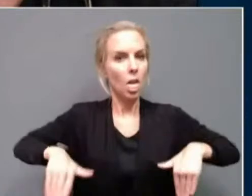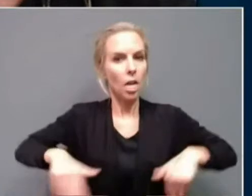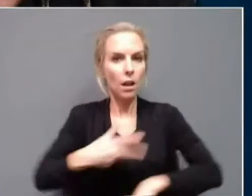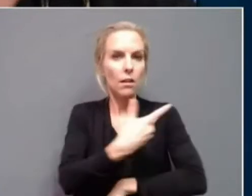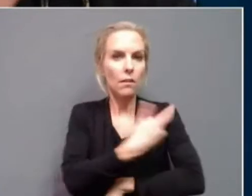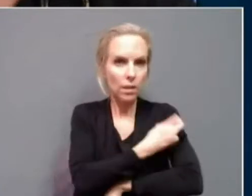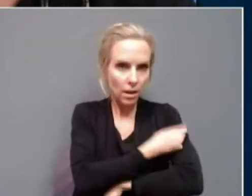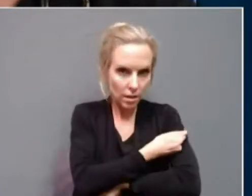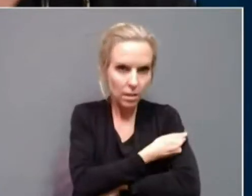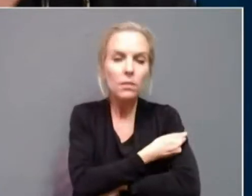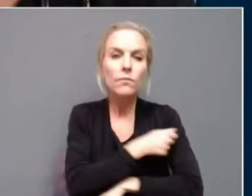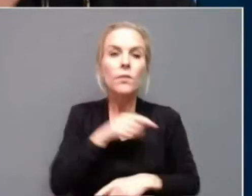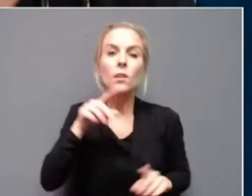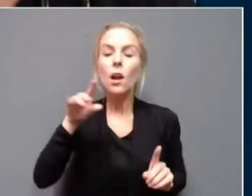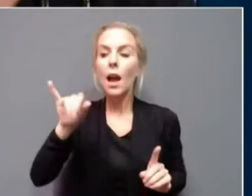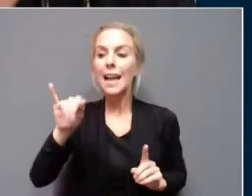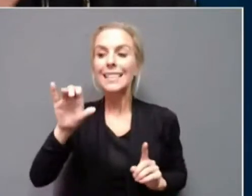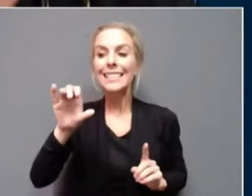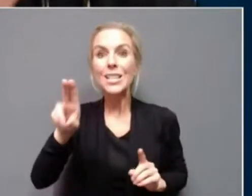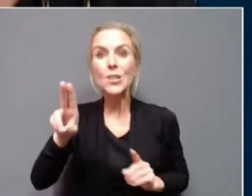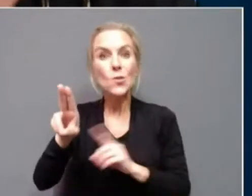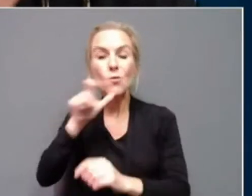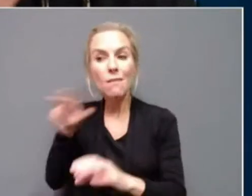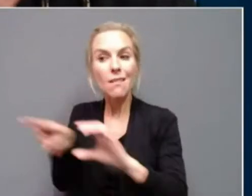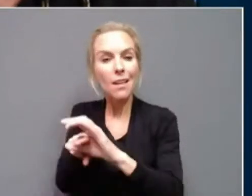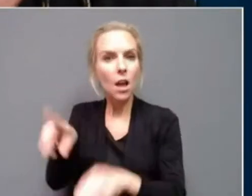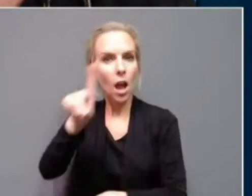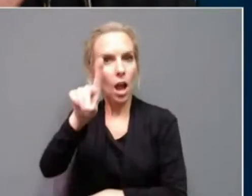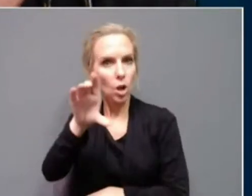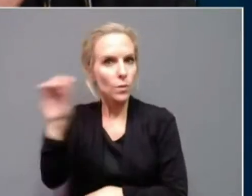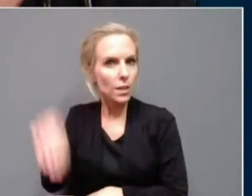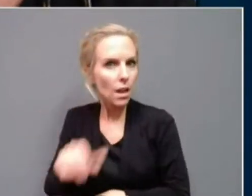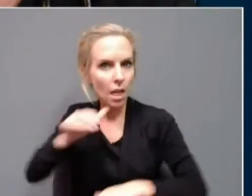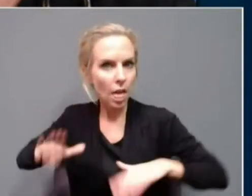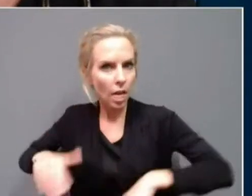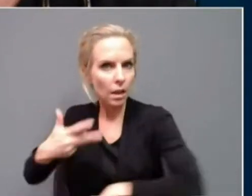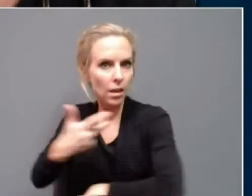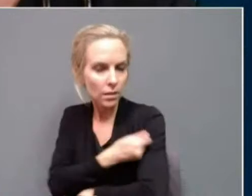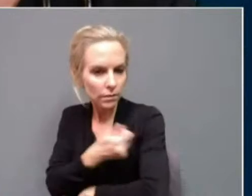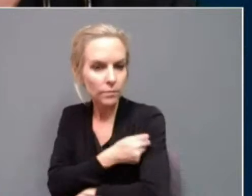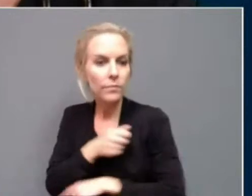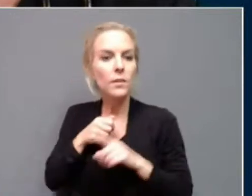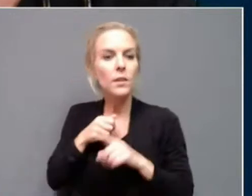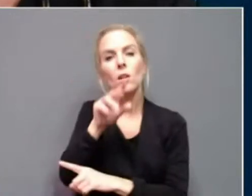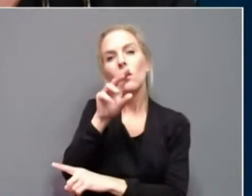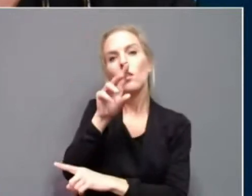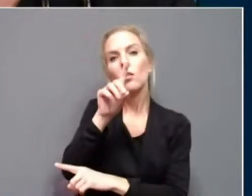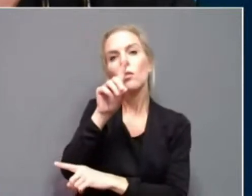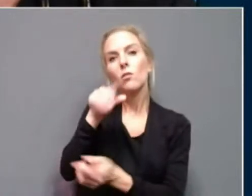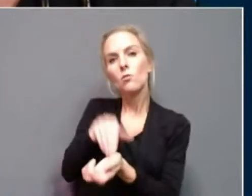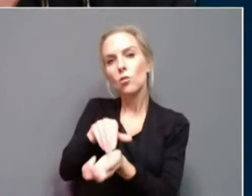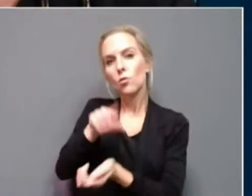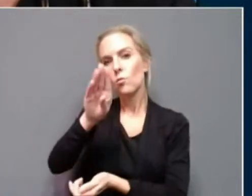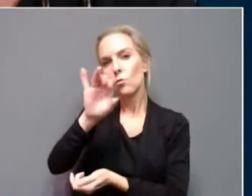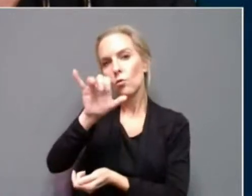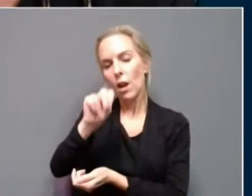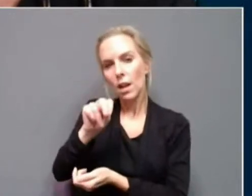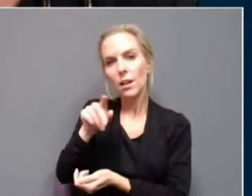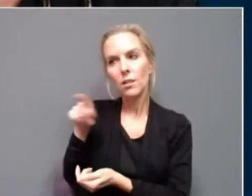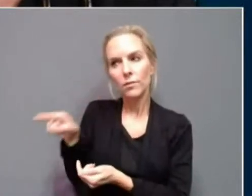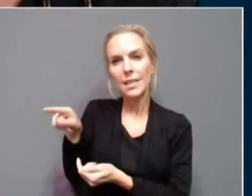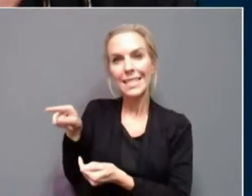are unvaccinated. Dr. Bryant is the hospitalist that is currently seeing our patients, in the COVID ICU, and I wanted him to share a little bit